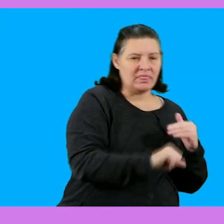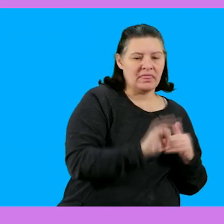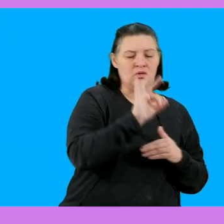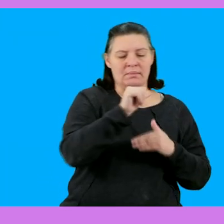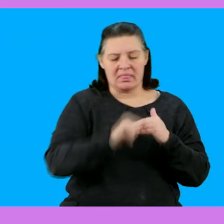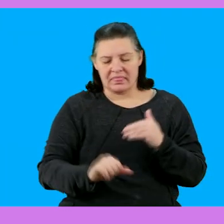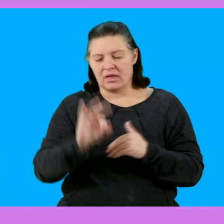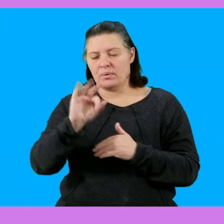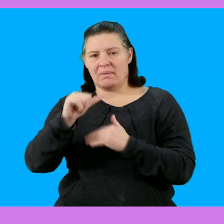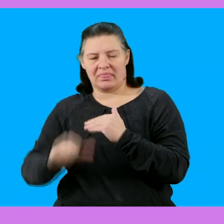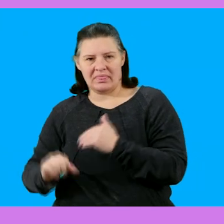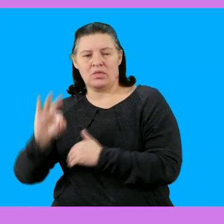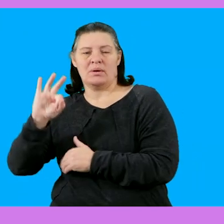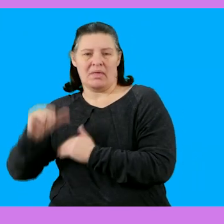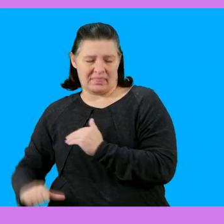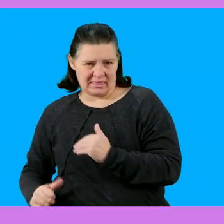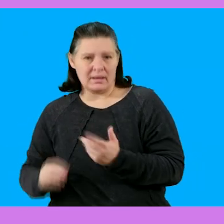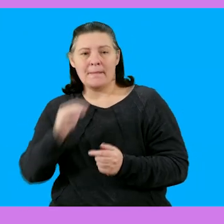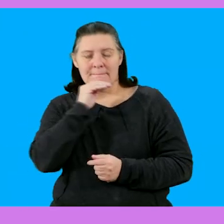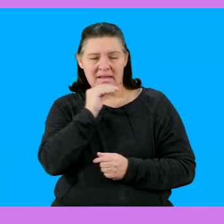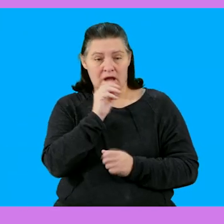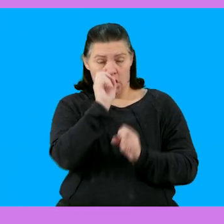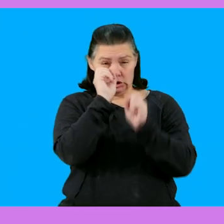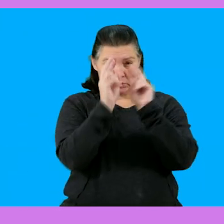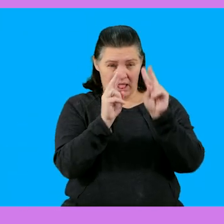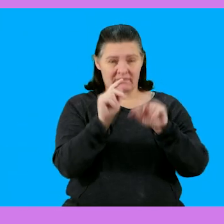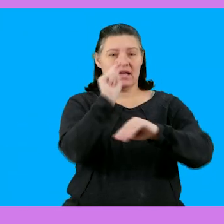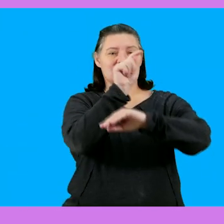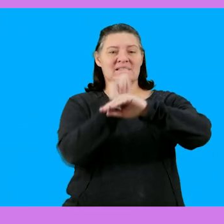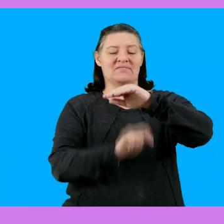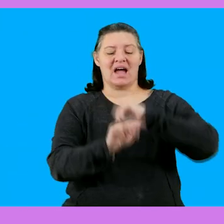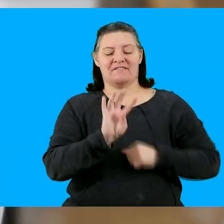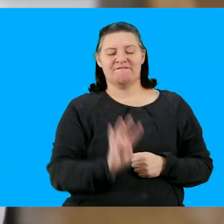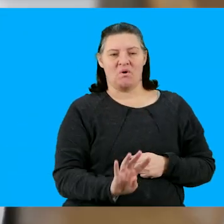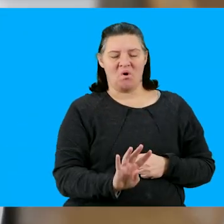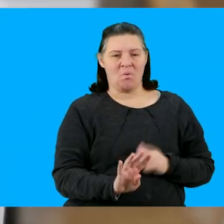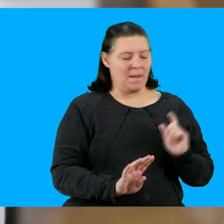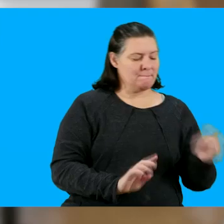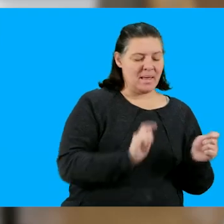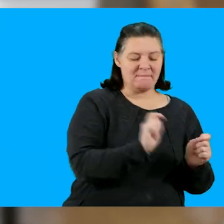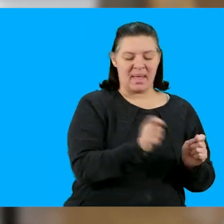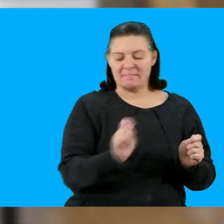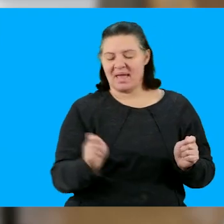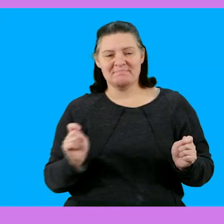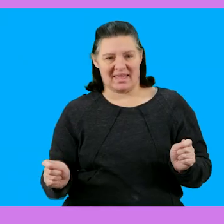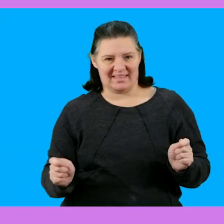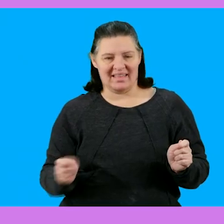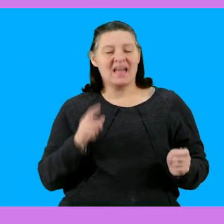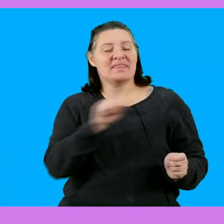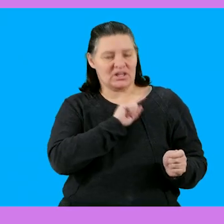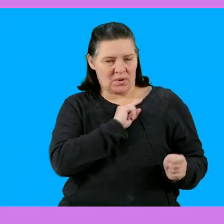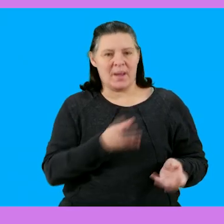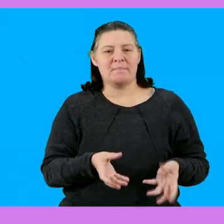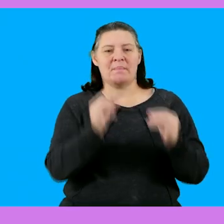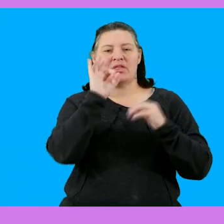to 3%? I took the 12 and I divided it by the 4, right? As indicated in the previous slide. So that's how I got to